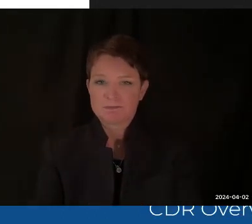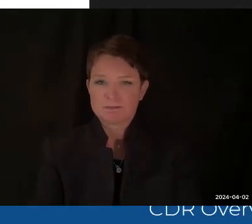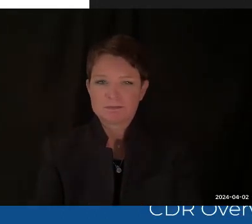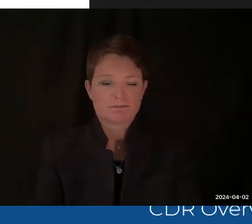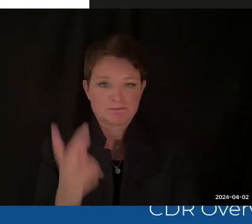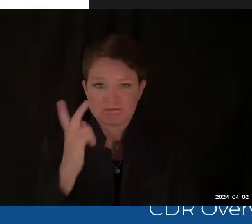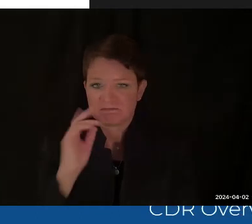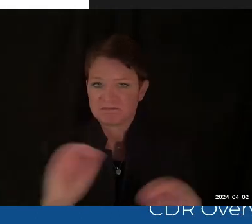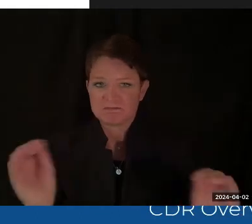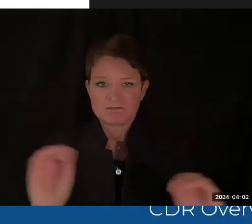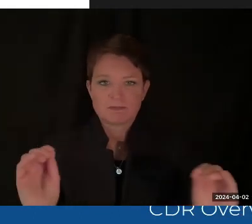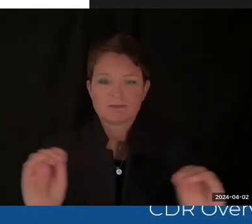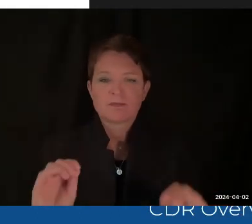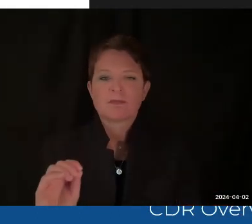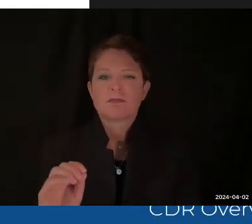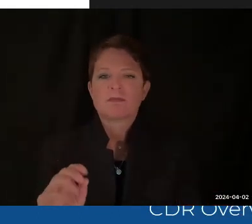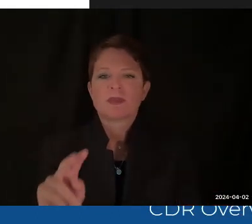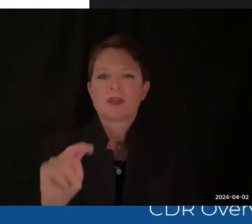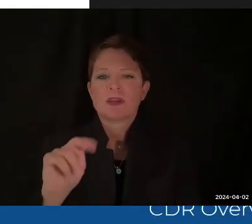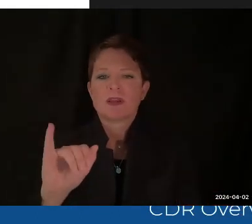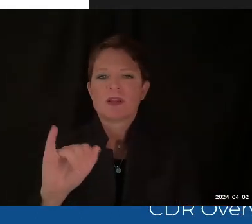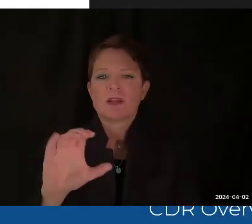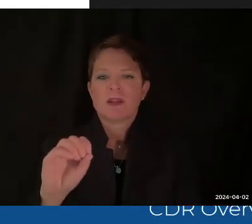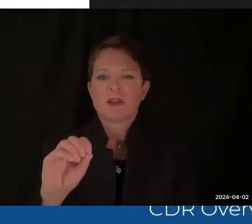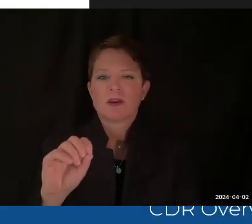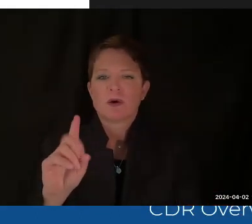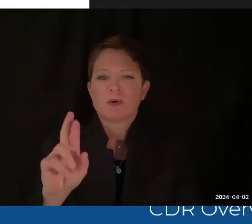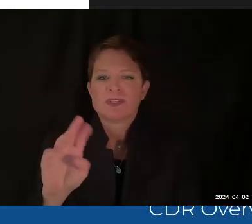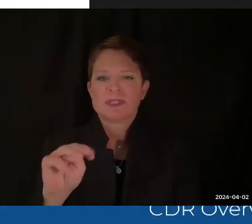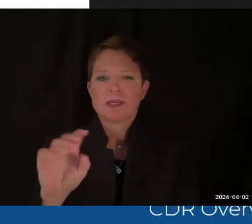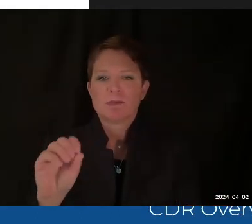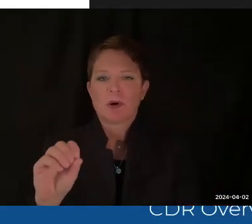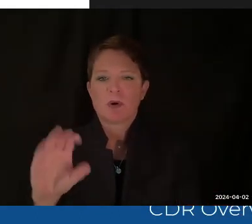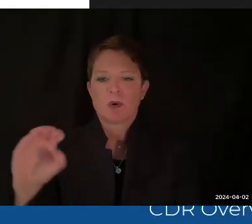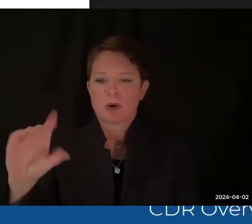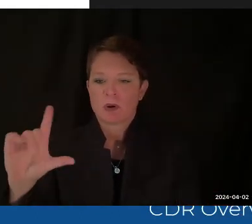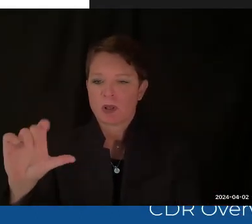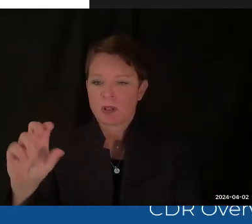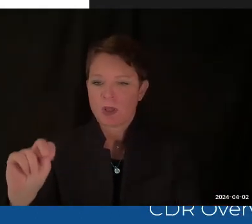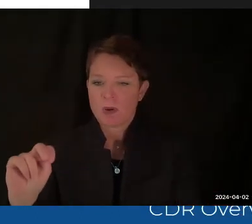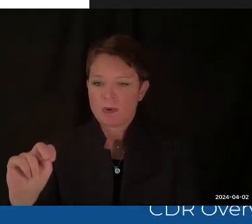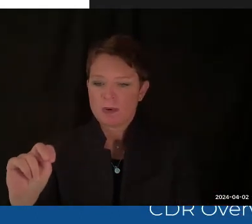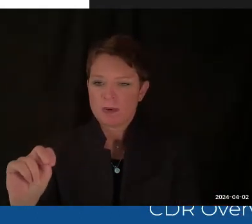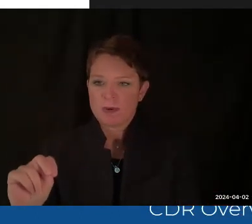Not seeing them, Michael. Well, Nicodemo Cologne.